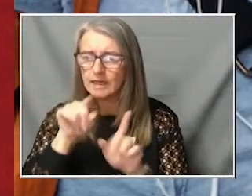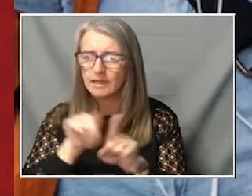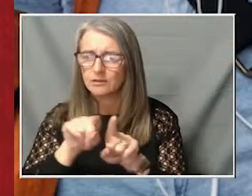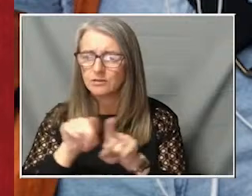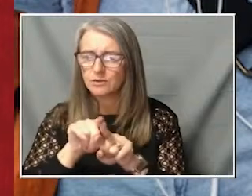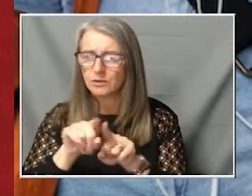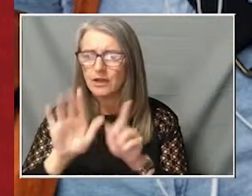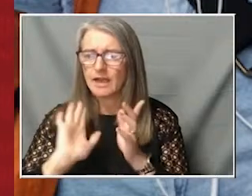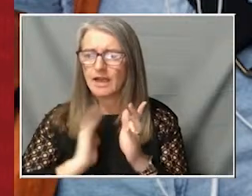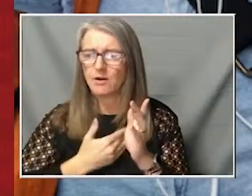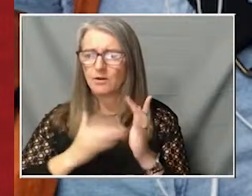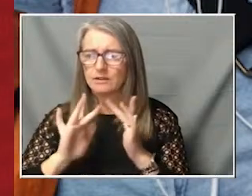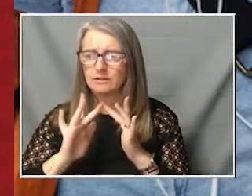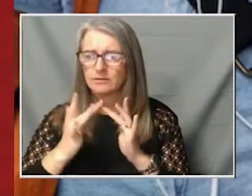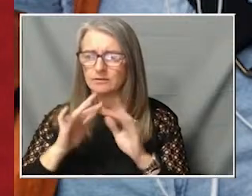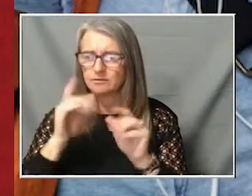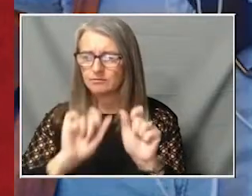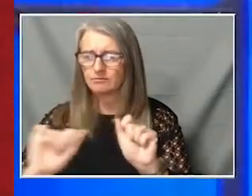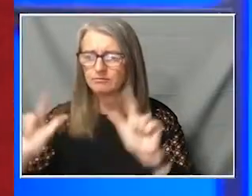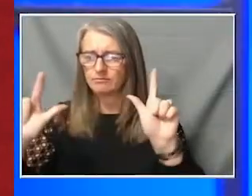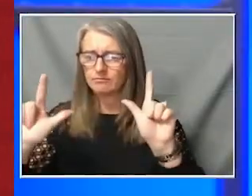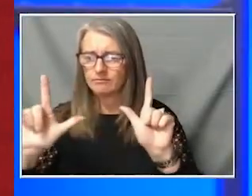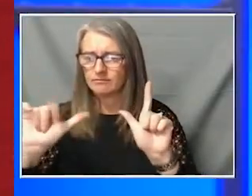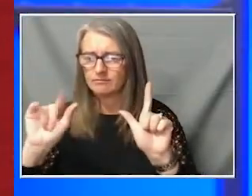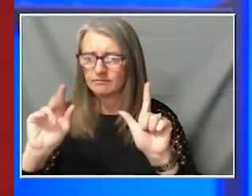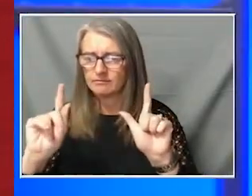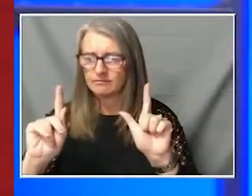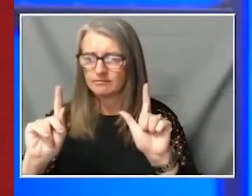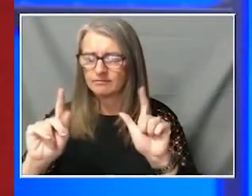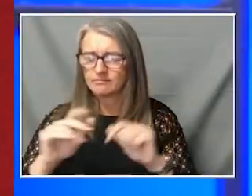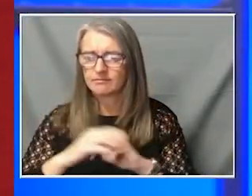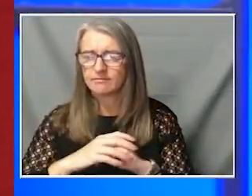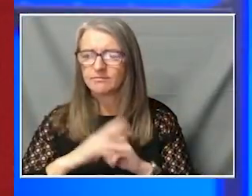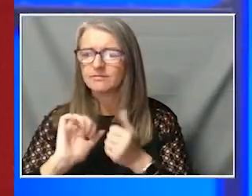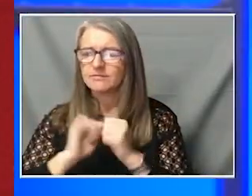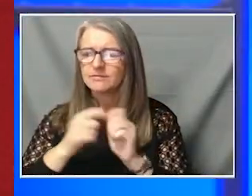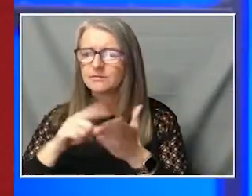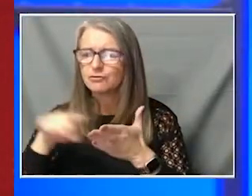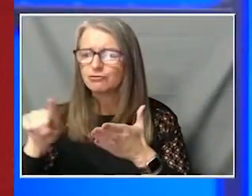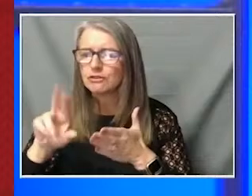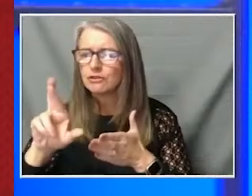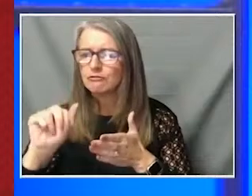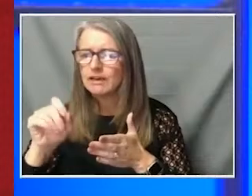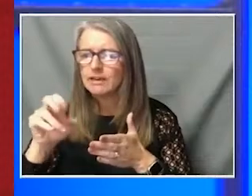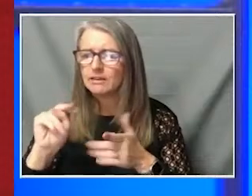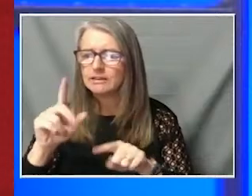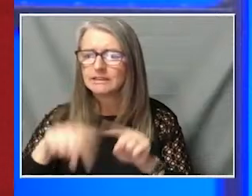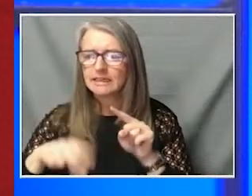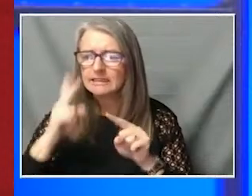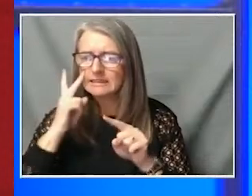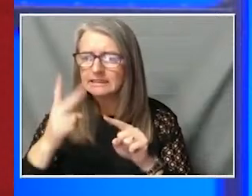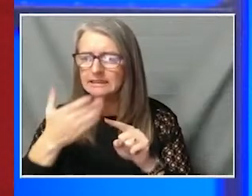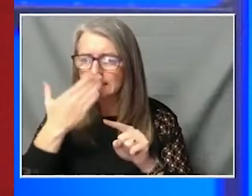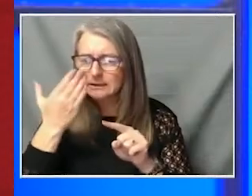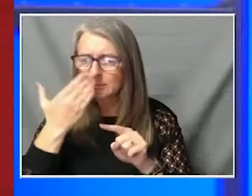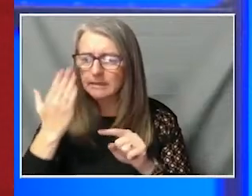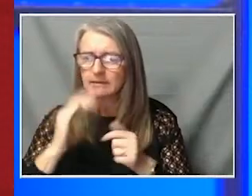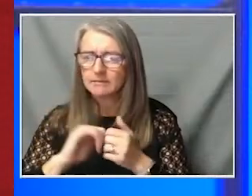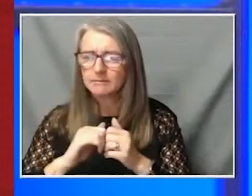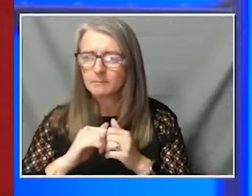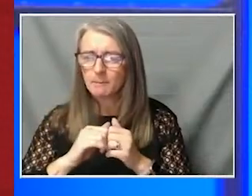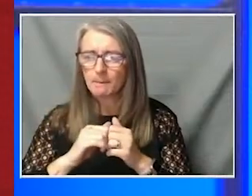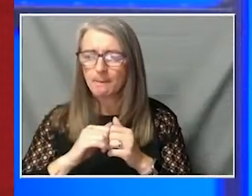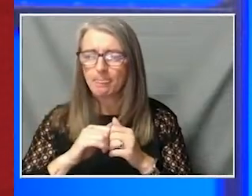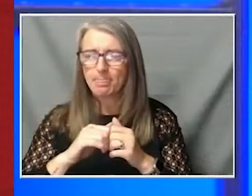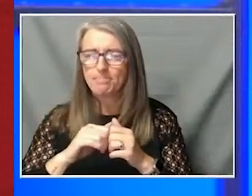links to those right there on your screen. So how do we check for radon if we can't see it or smell it? Alan Van Zant went to his